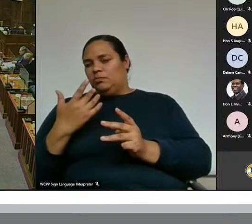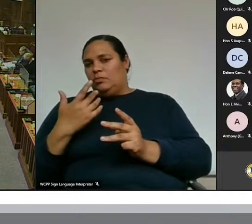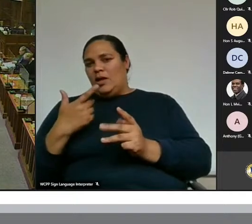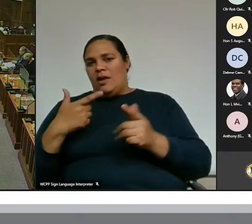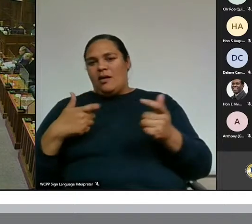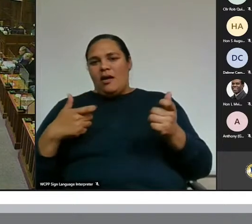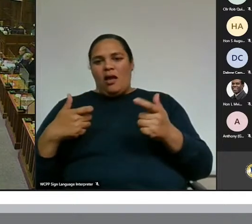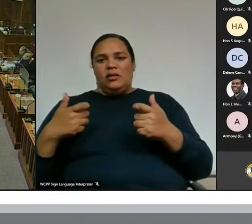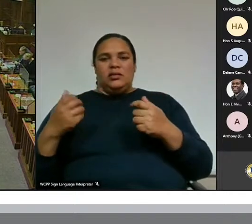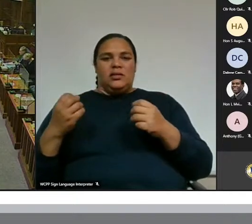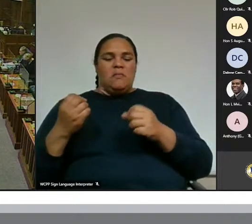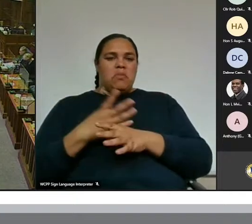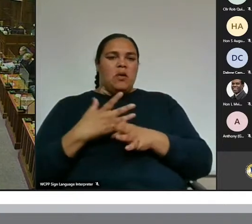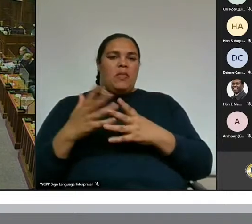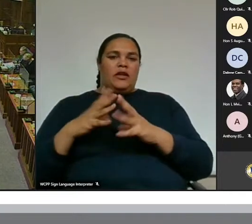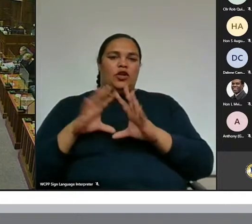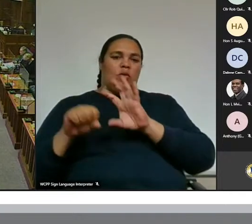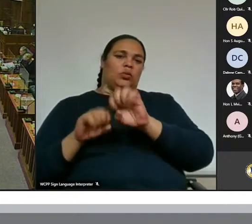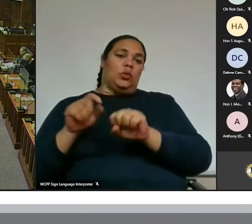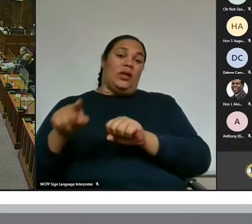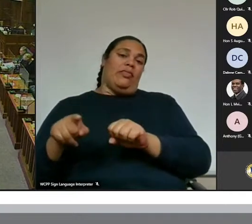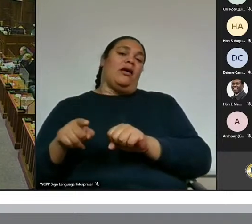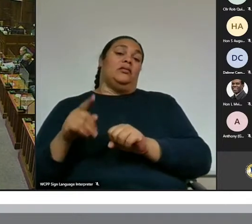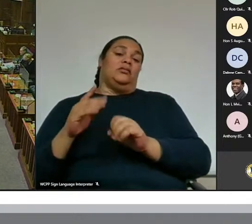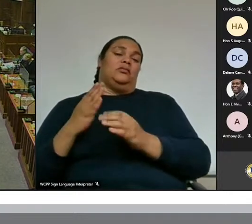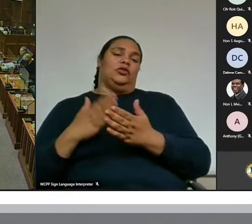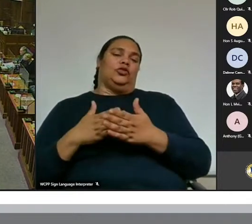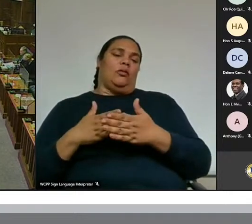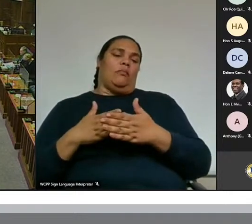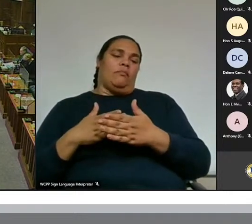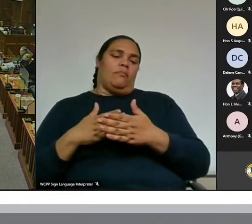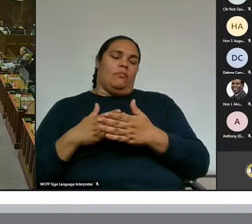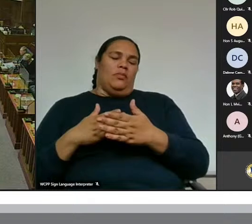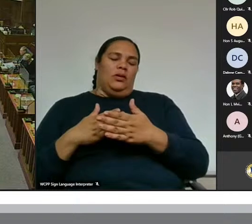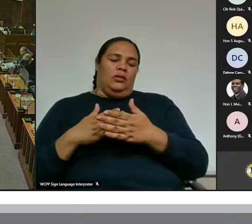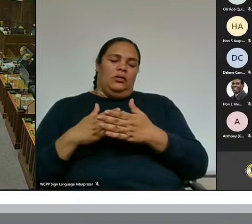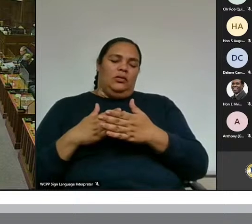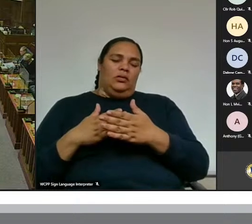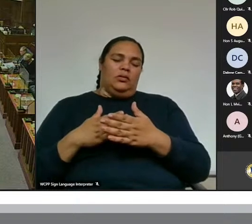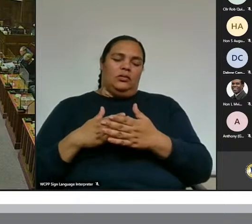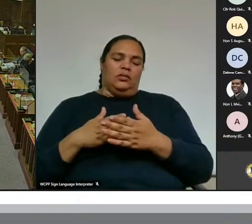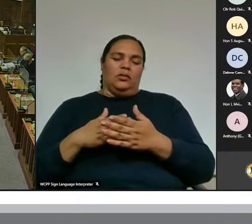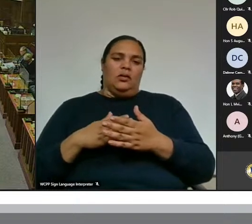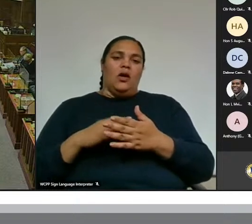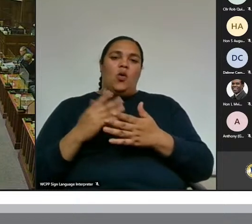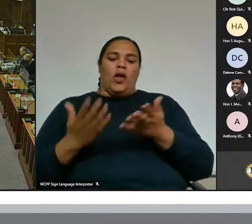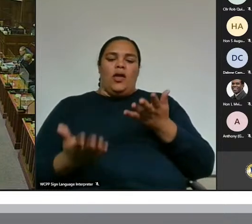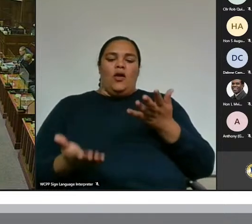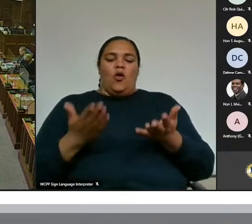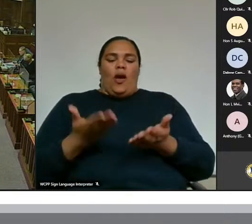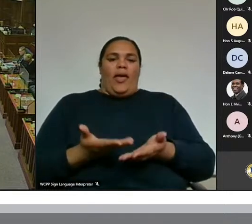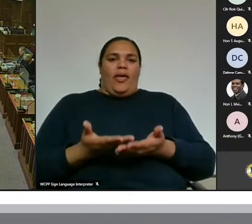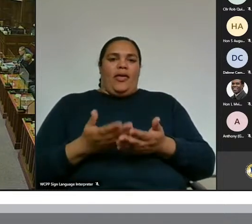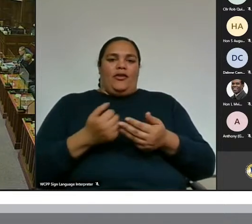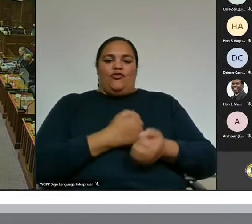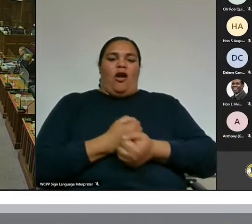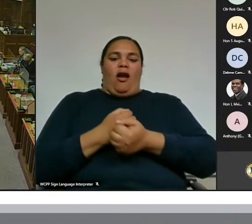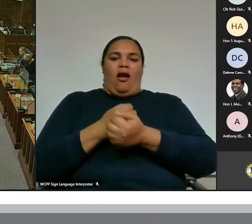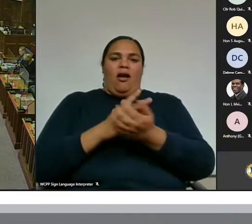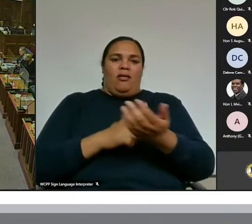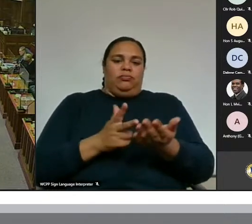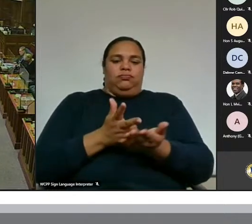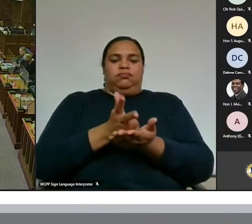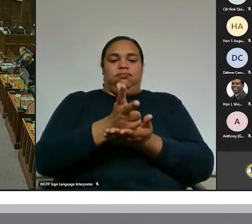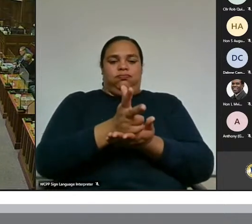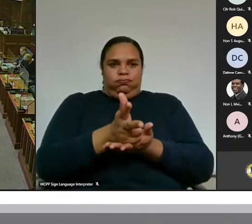weapons and ammunition that they were caught at this truck stop. Now, on this truck stop, as good as